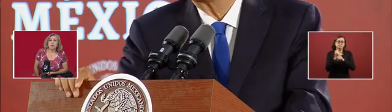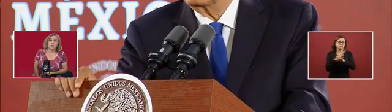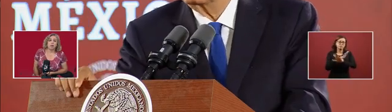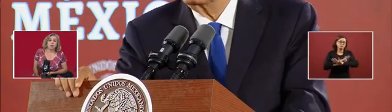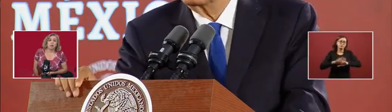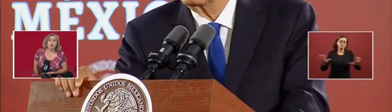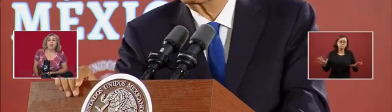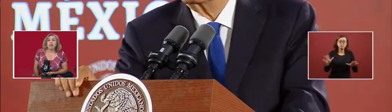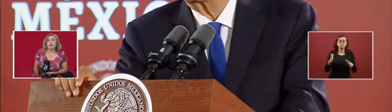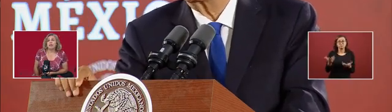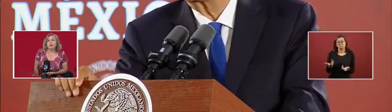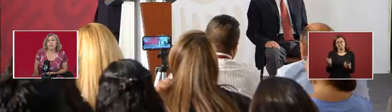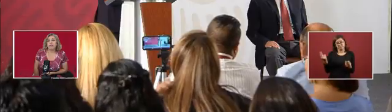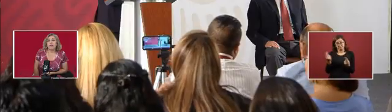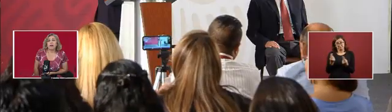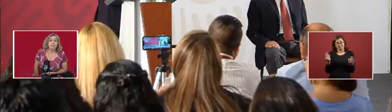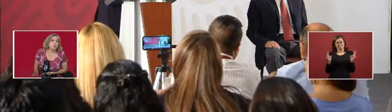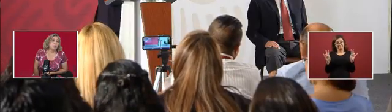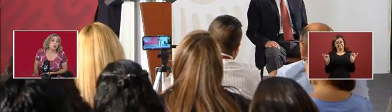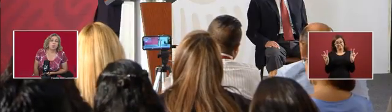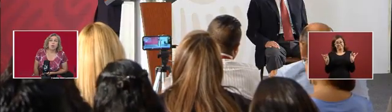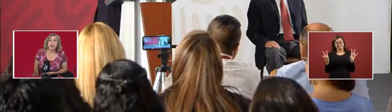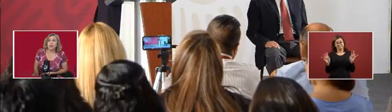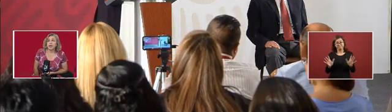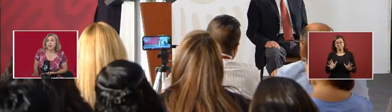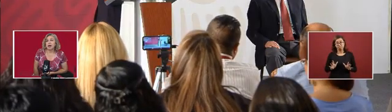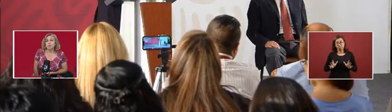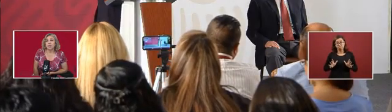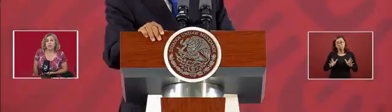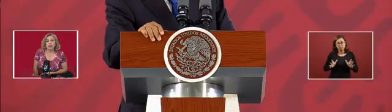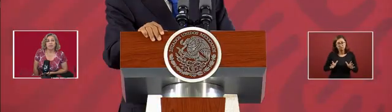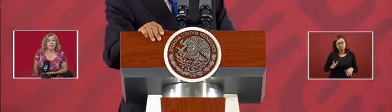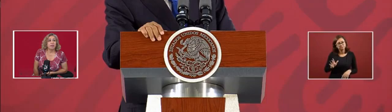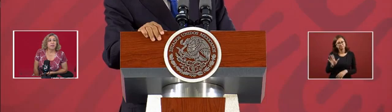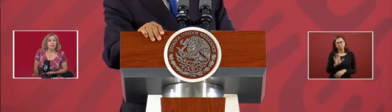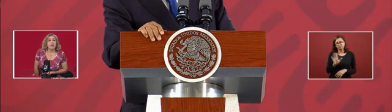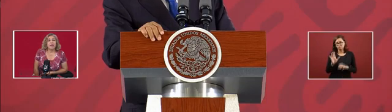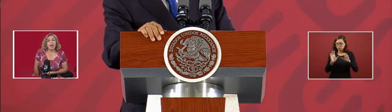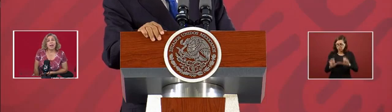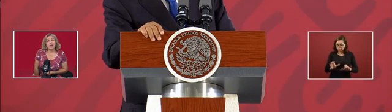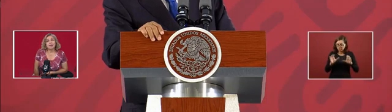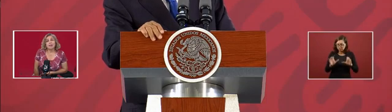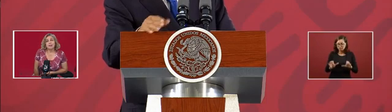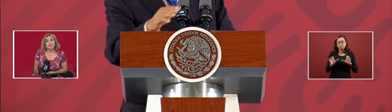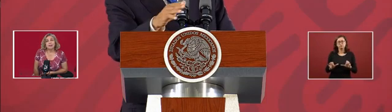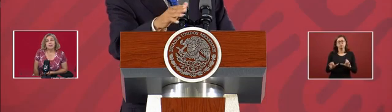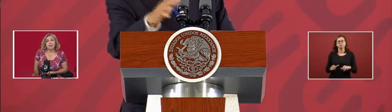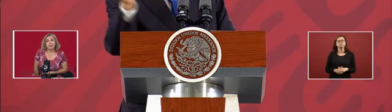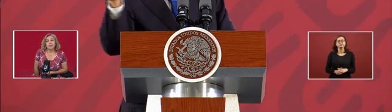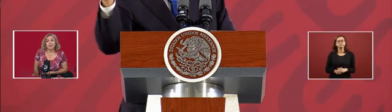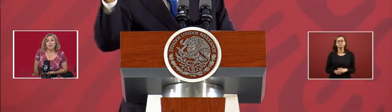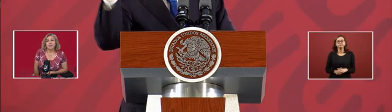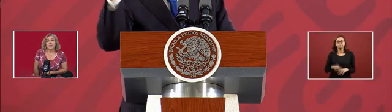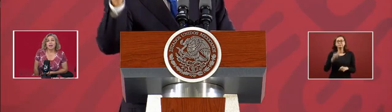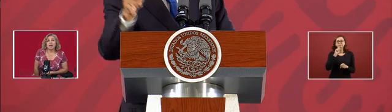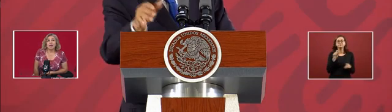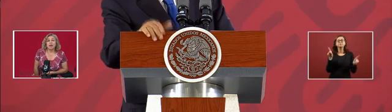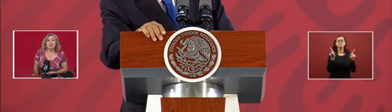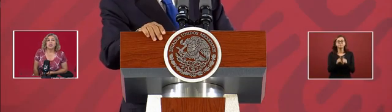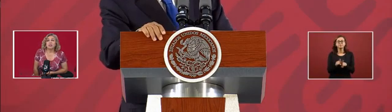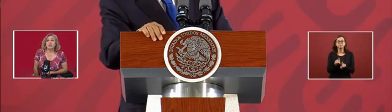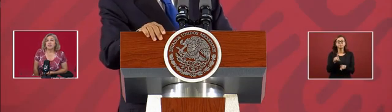casos there's a lot of documentados cases that are sobre los fraudes documented a los regarding the ancianos. fraud Creo que ha to the faltado información, elderly. presidente, porque platicando yo con Because ellos me